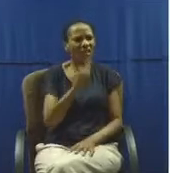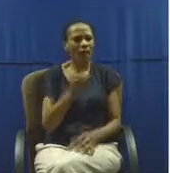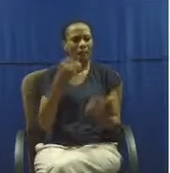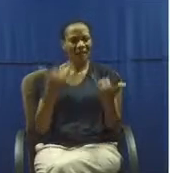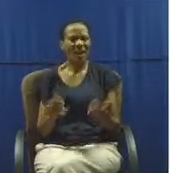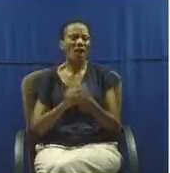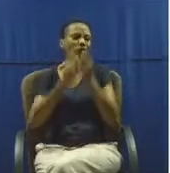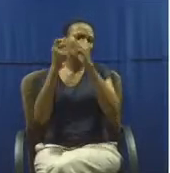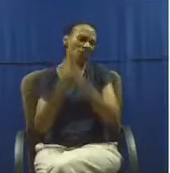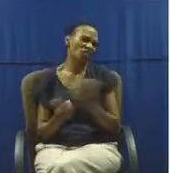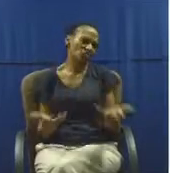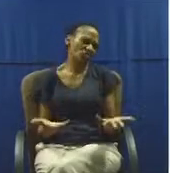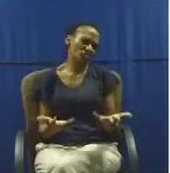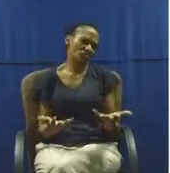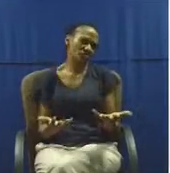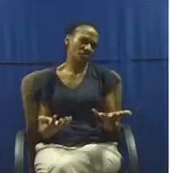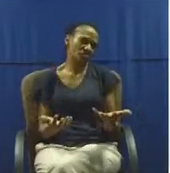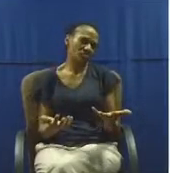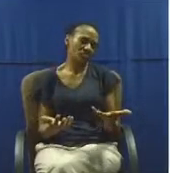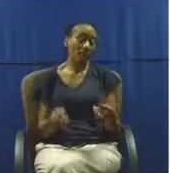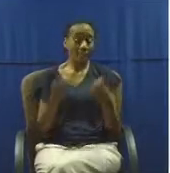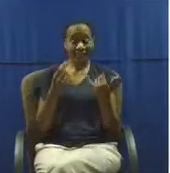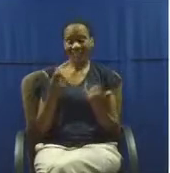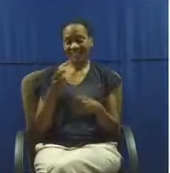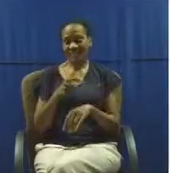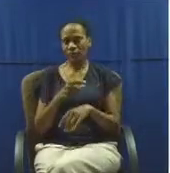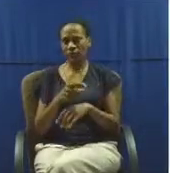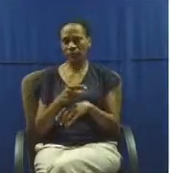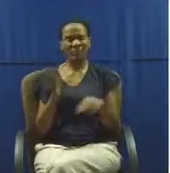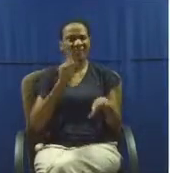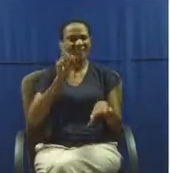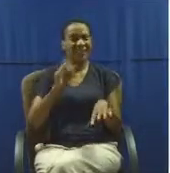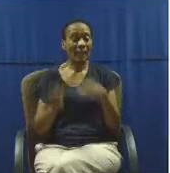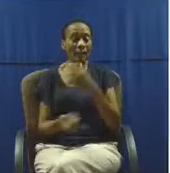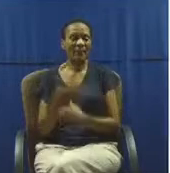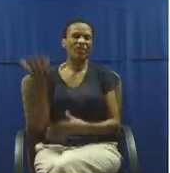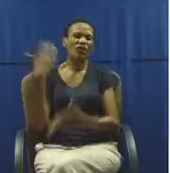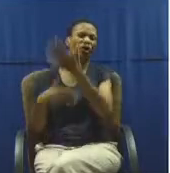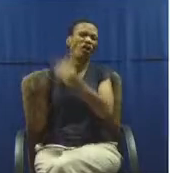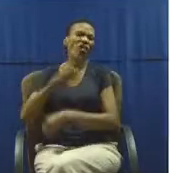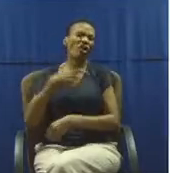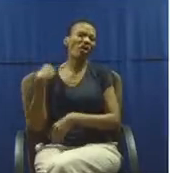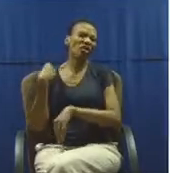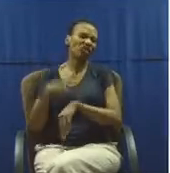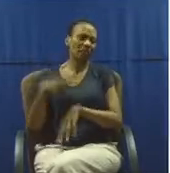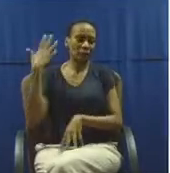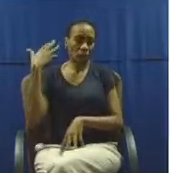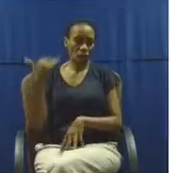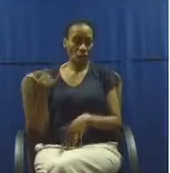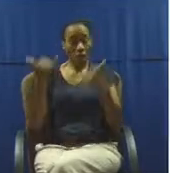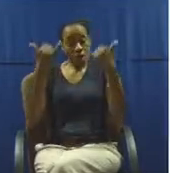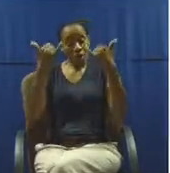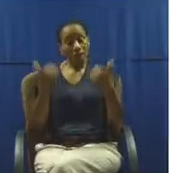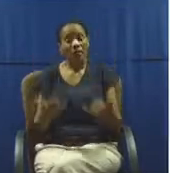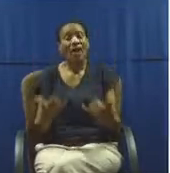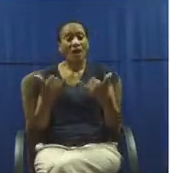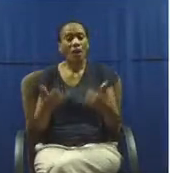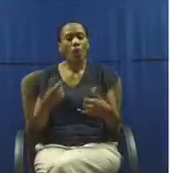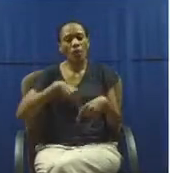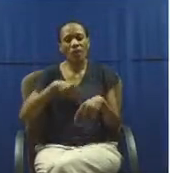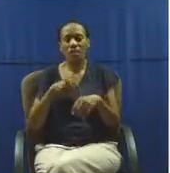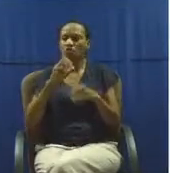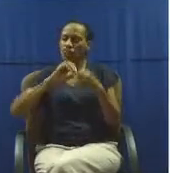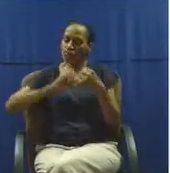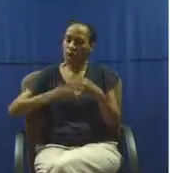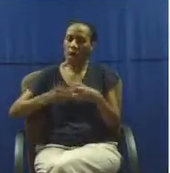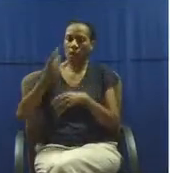country, but those days are long gone now. We now are surviving on a day-to-day